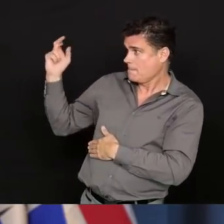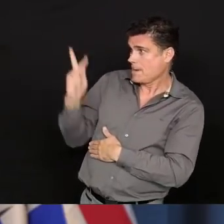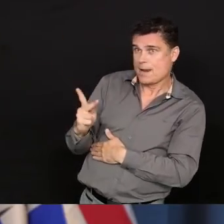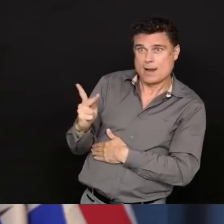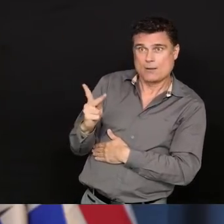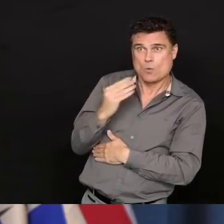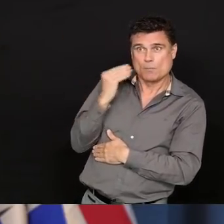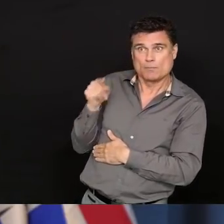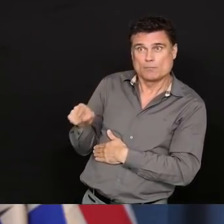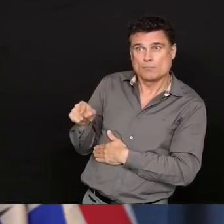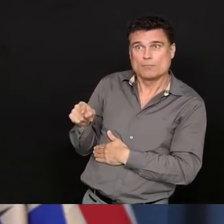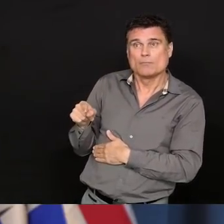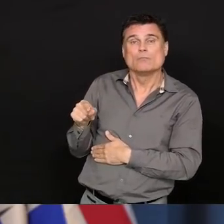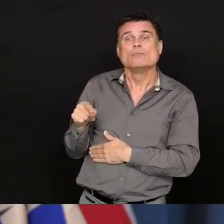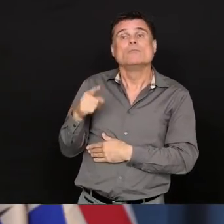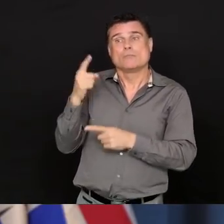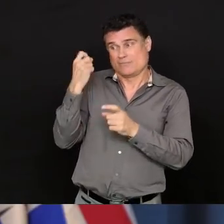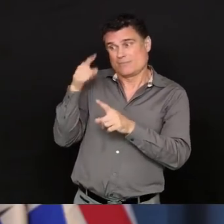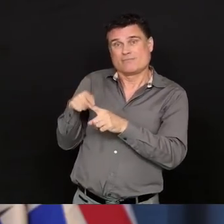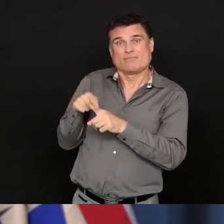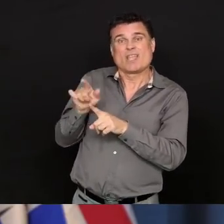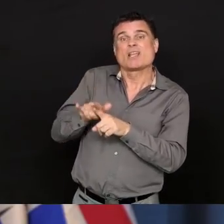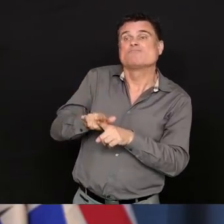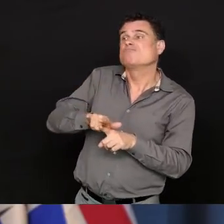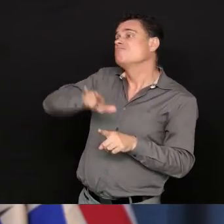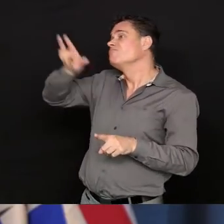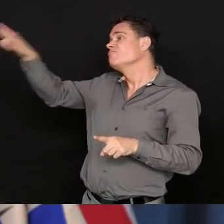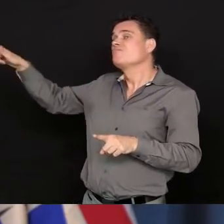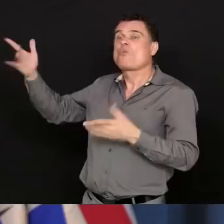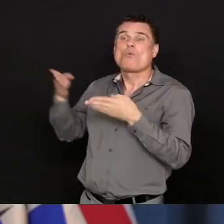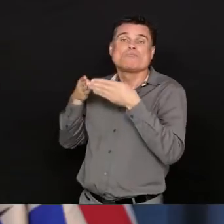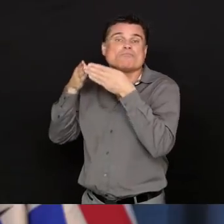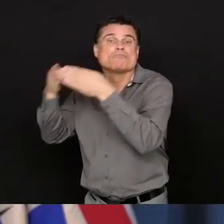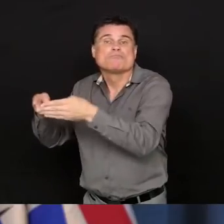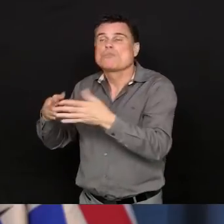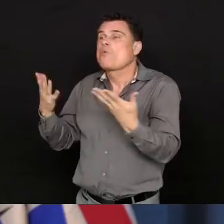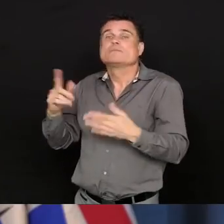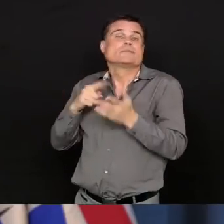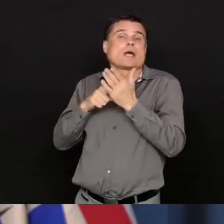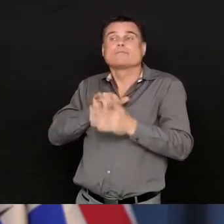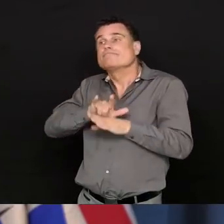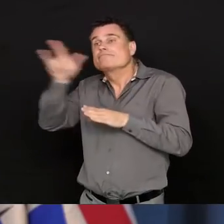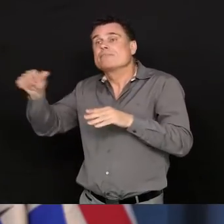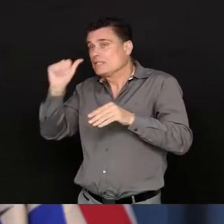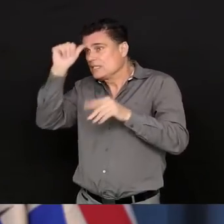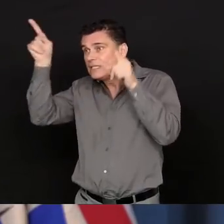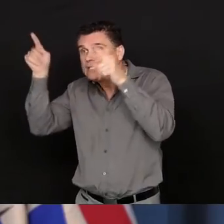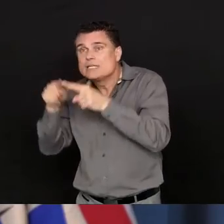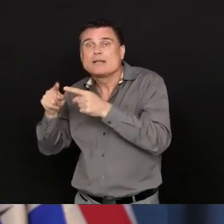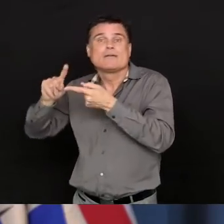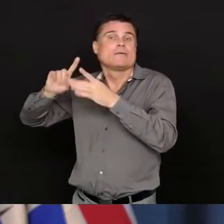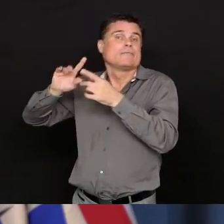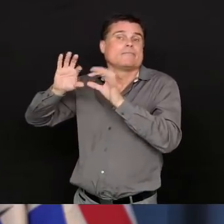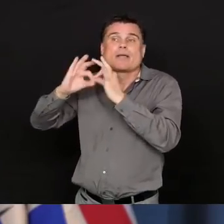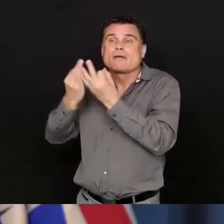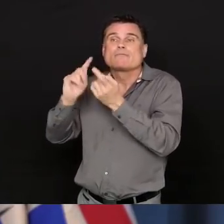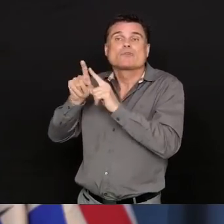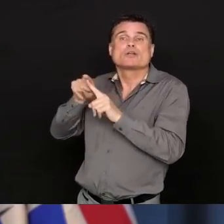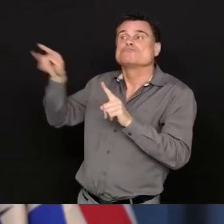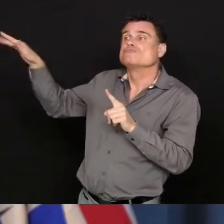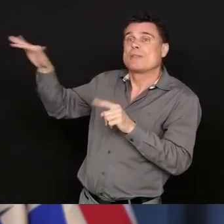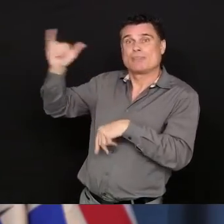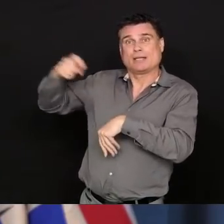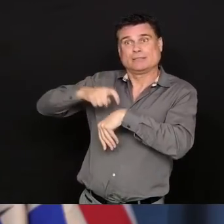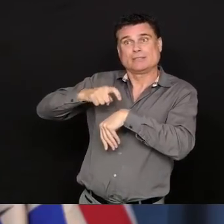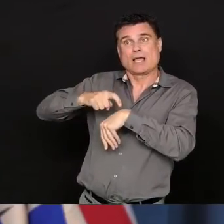to India and other places to visit family and friends. That's a very common thing that happens. And there has been rapid